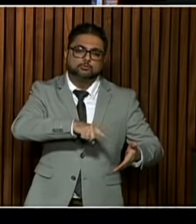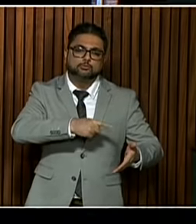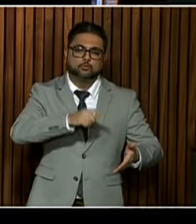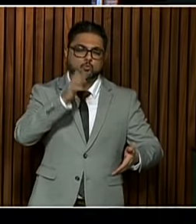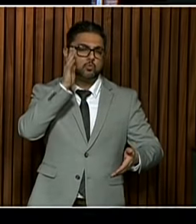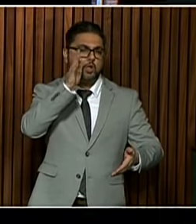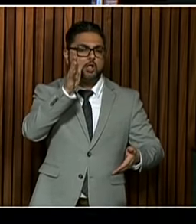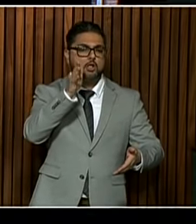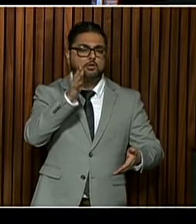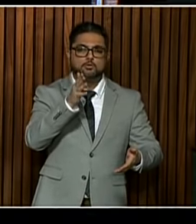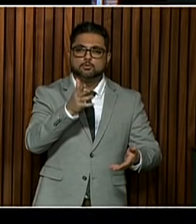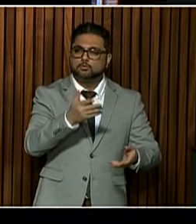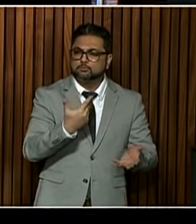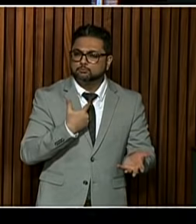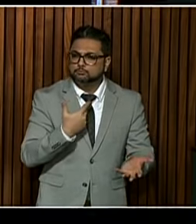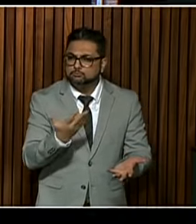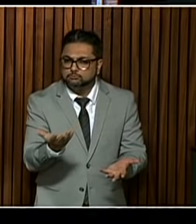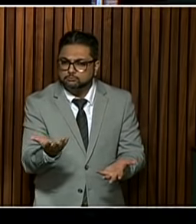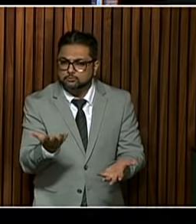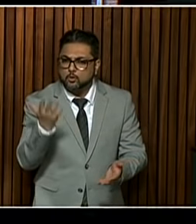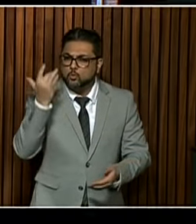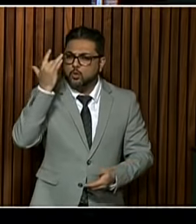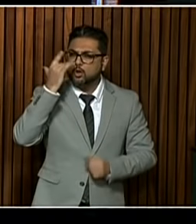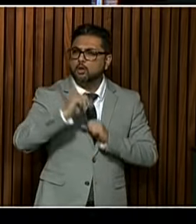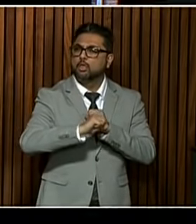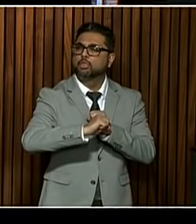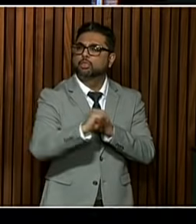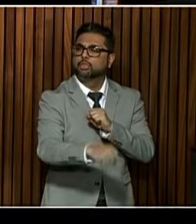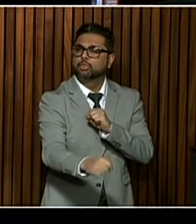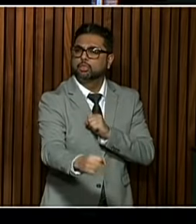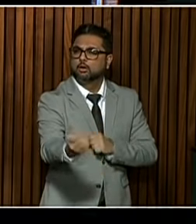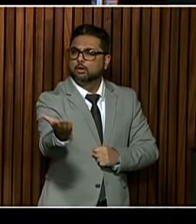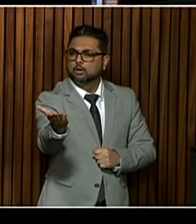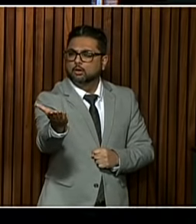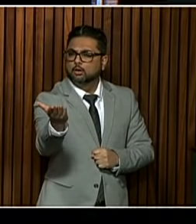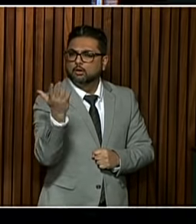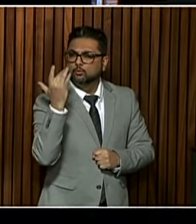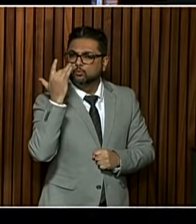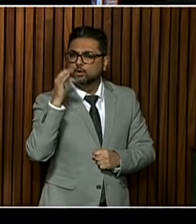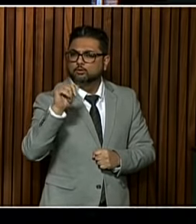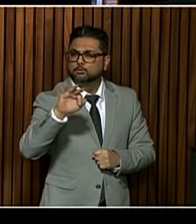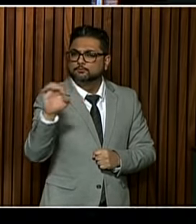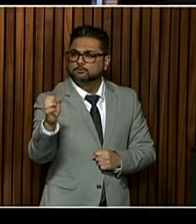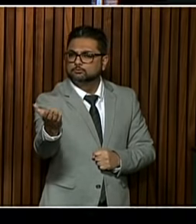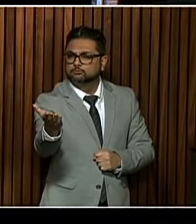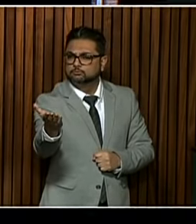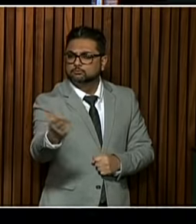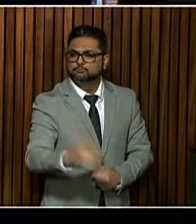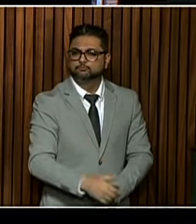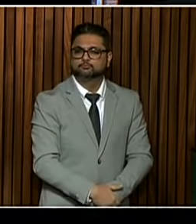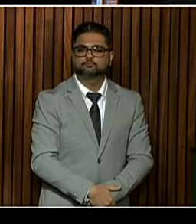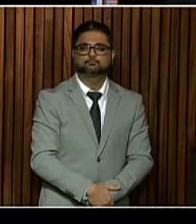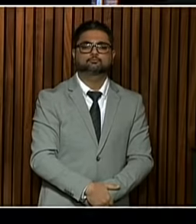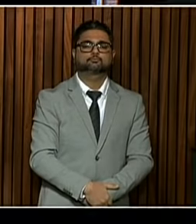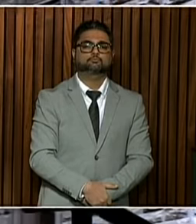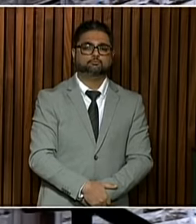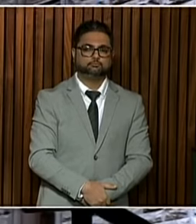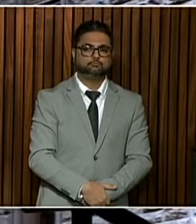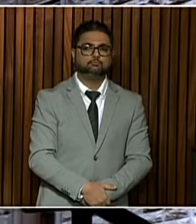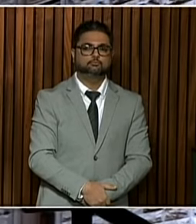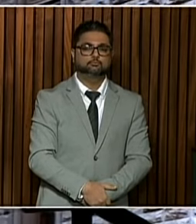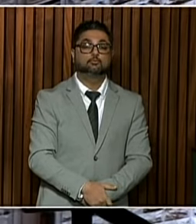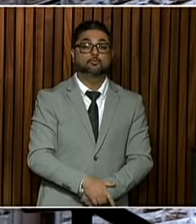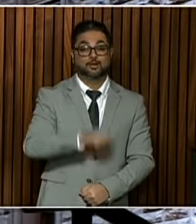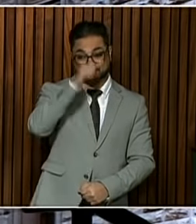instead. Why has it taken you longer to reach that mark? When Dr. Yaffe gave the number